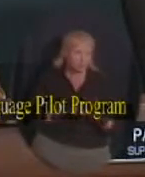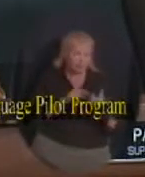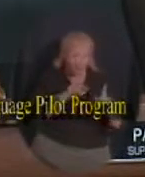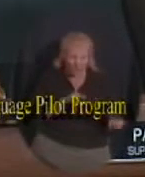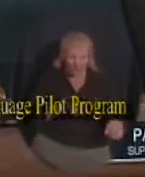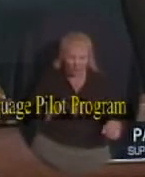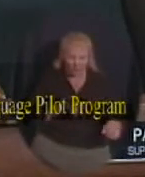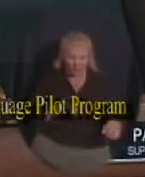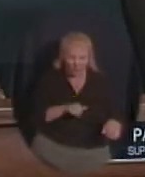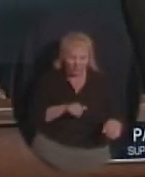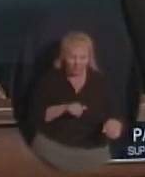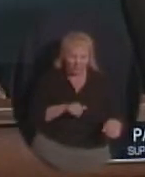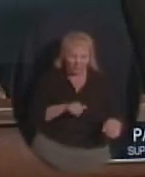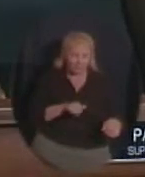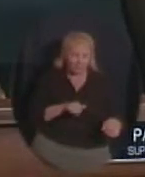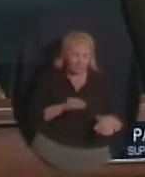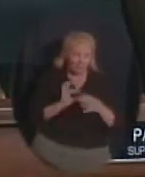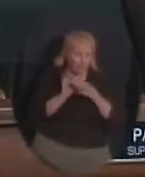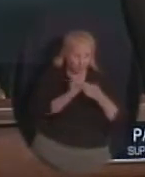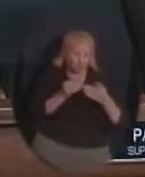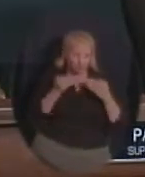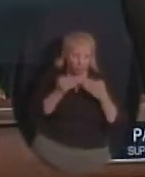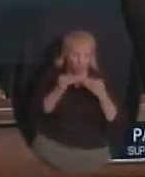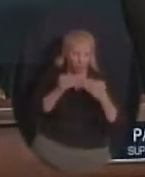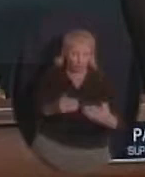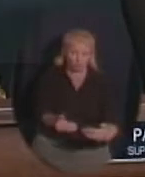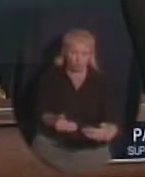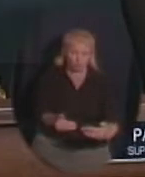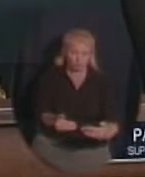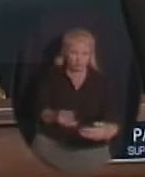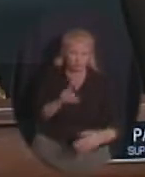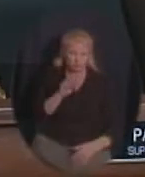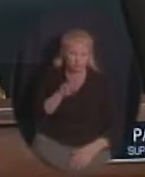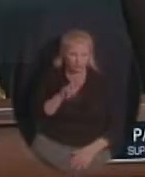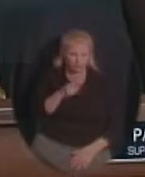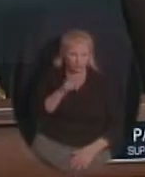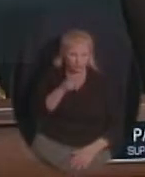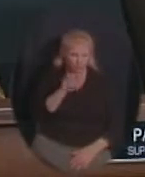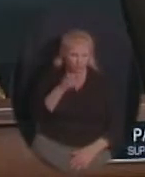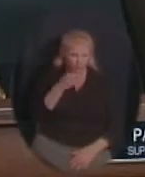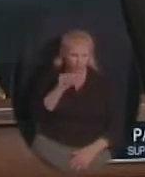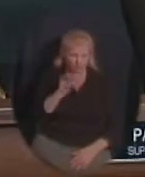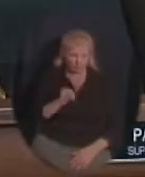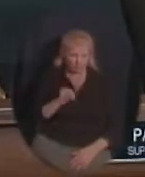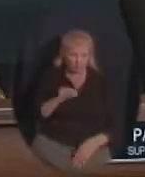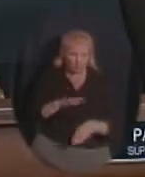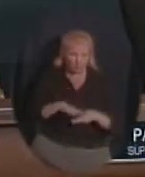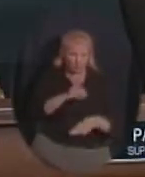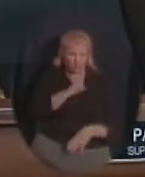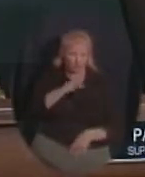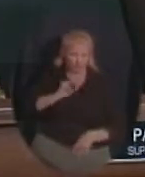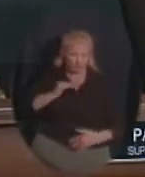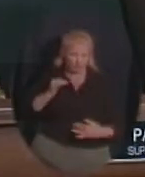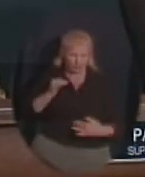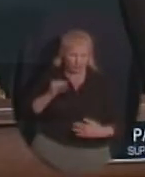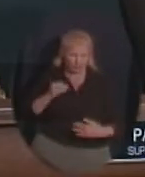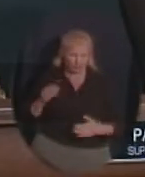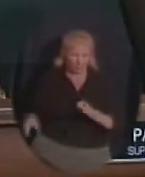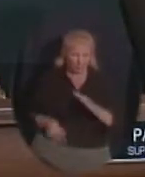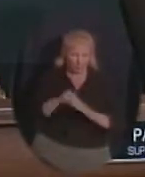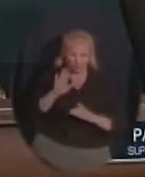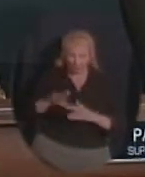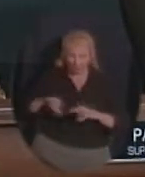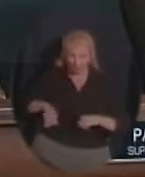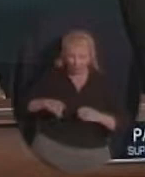terms of going forward. Dr. Bev Graham is on staff here. We added her this year. Her specialty